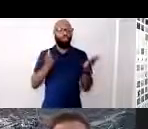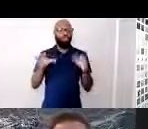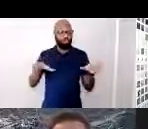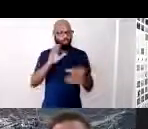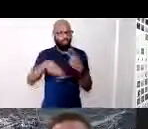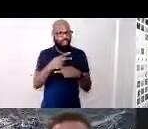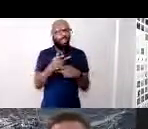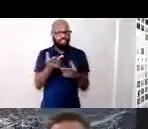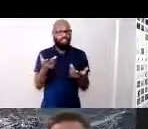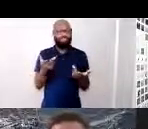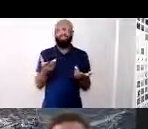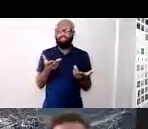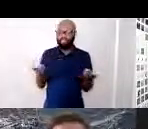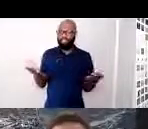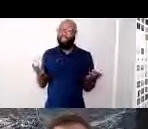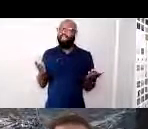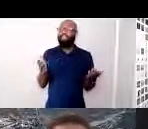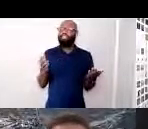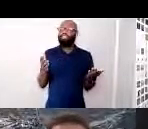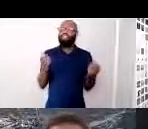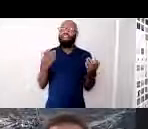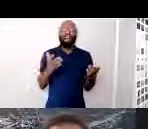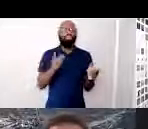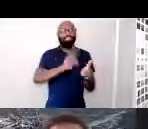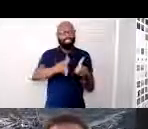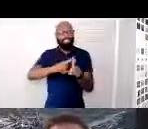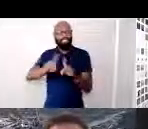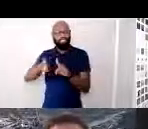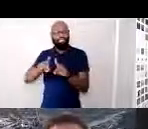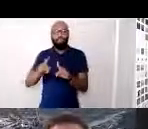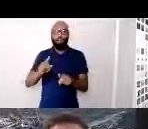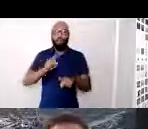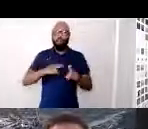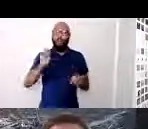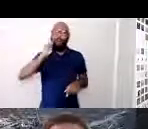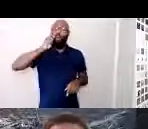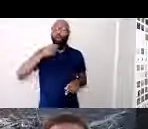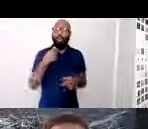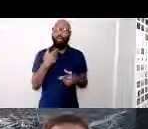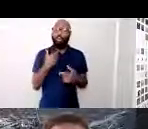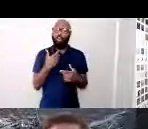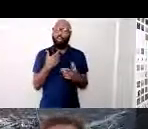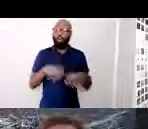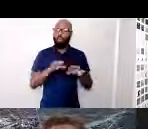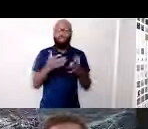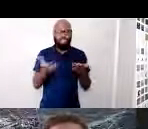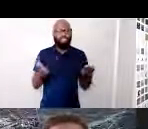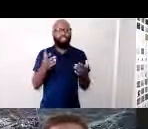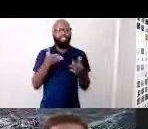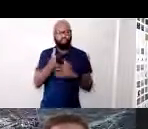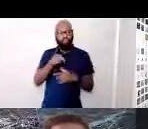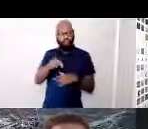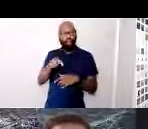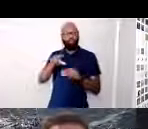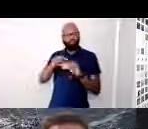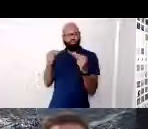like a lot of miscellaneous but really cool, important things that are being done through those groups and others that, you